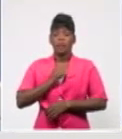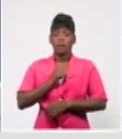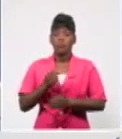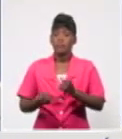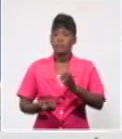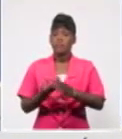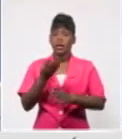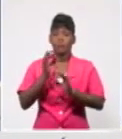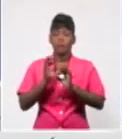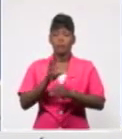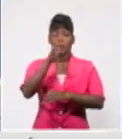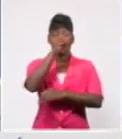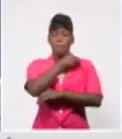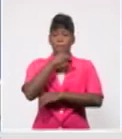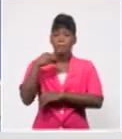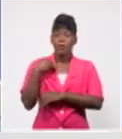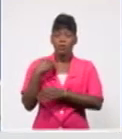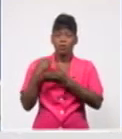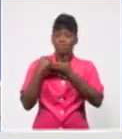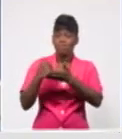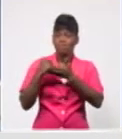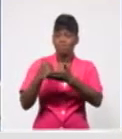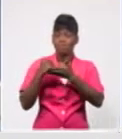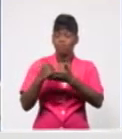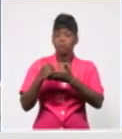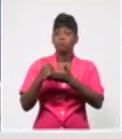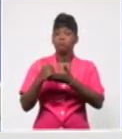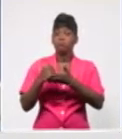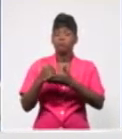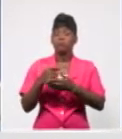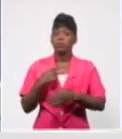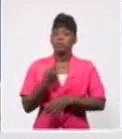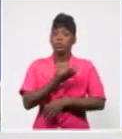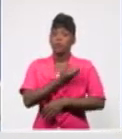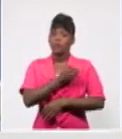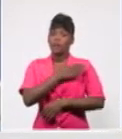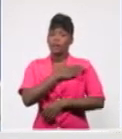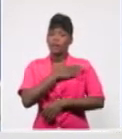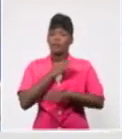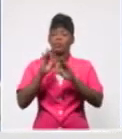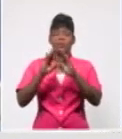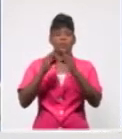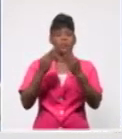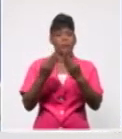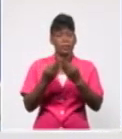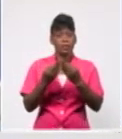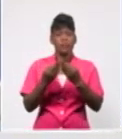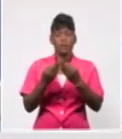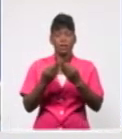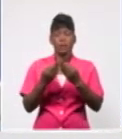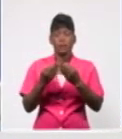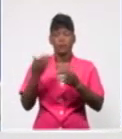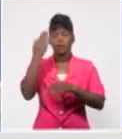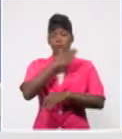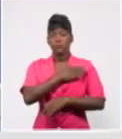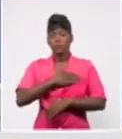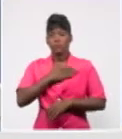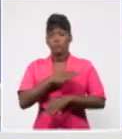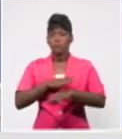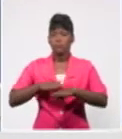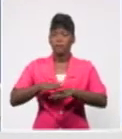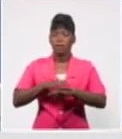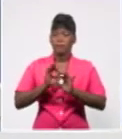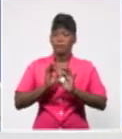the efforts and actions undertaken by our specialist, she went into a cardiac respiratory arrest, from which it